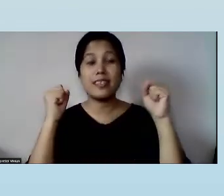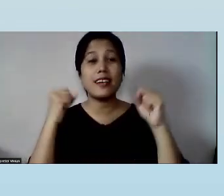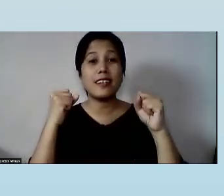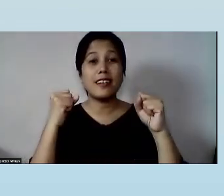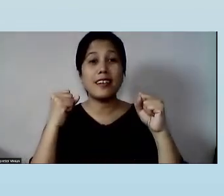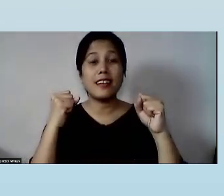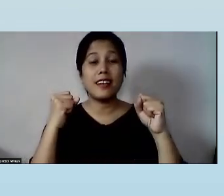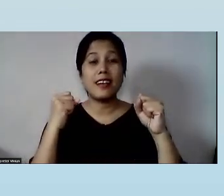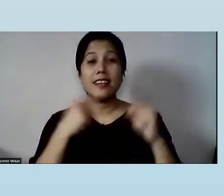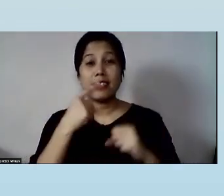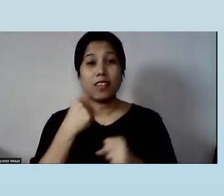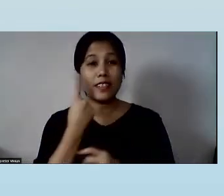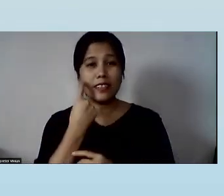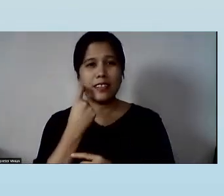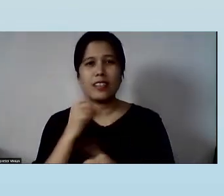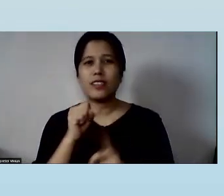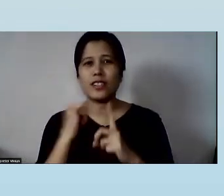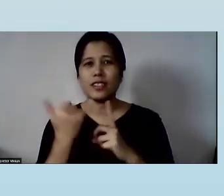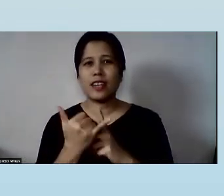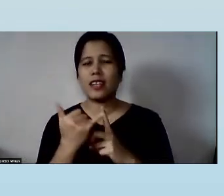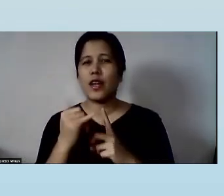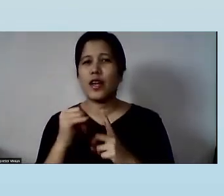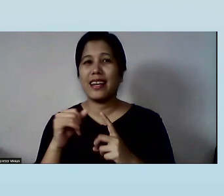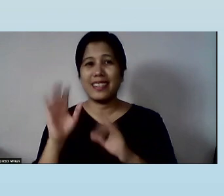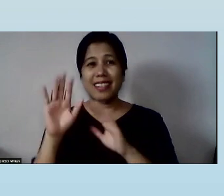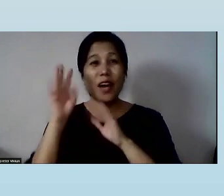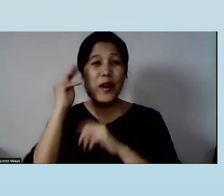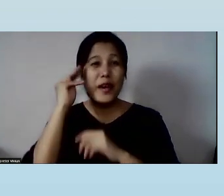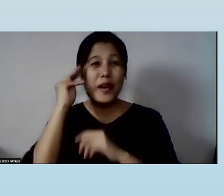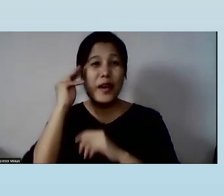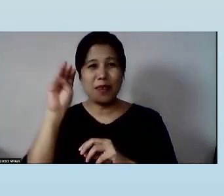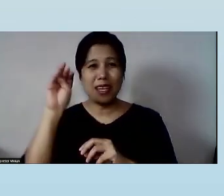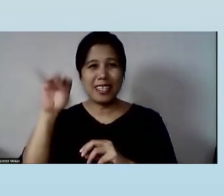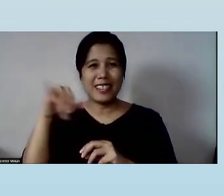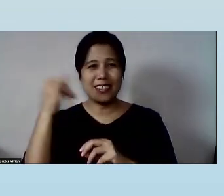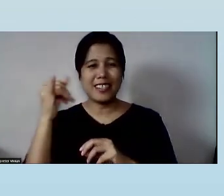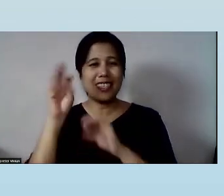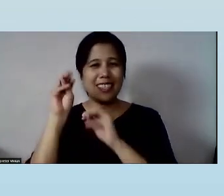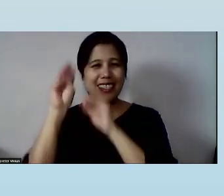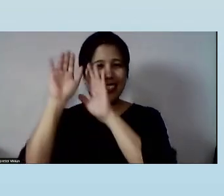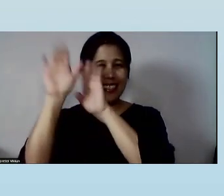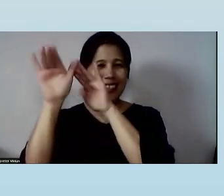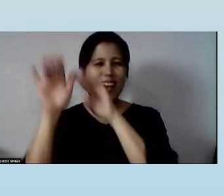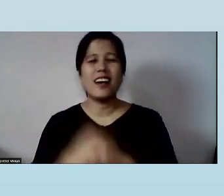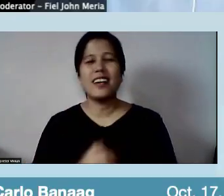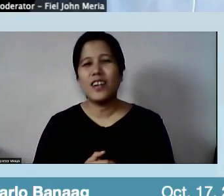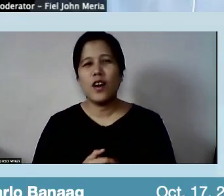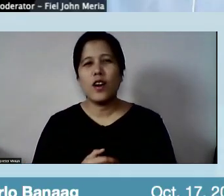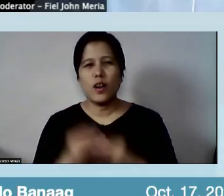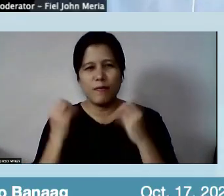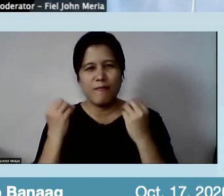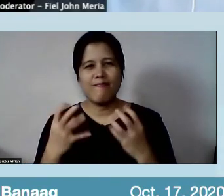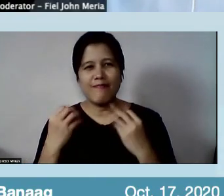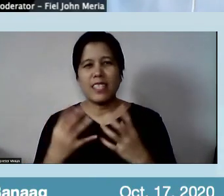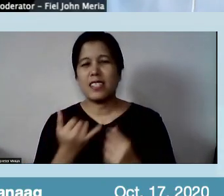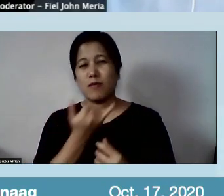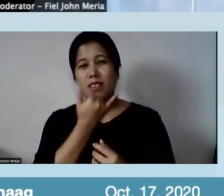of ADHD Society, Michael Jordan, okay, who is here and who had made so many mistakes